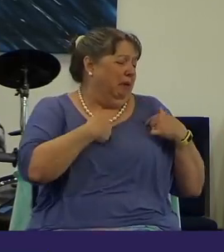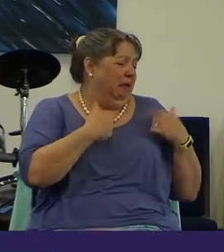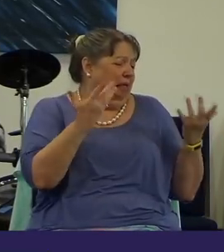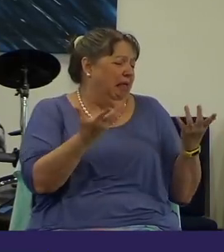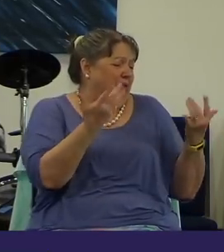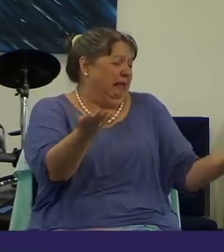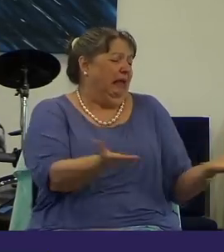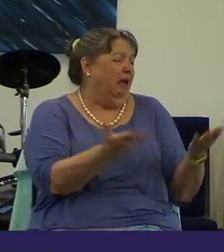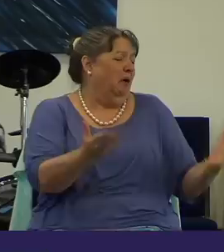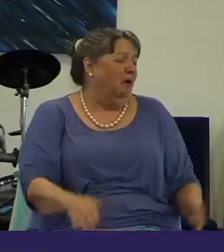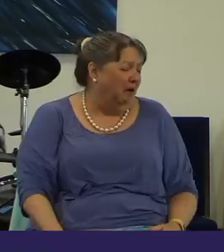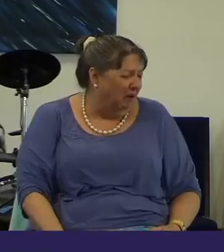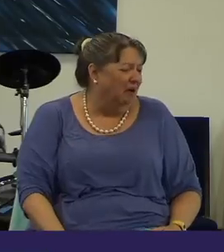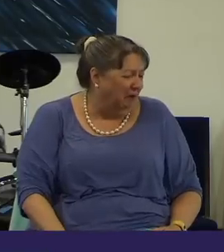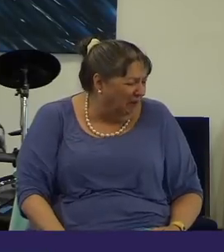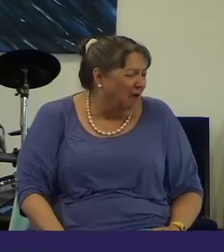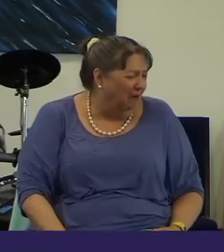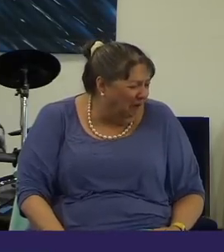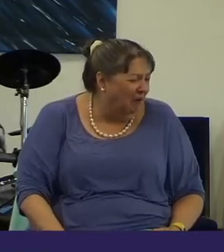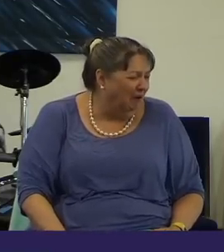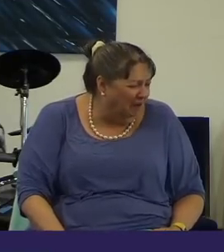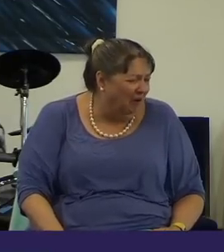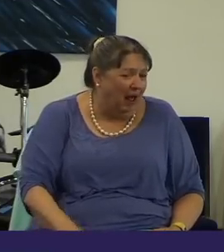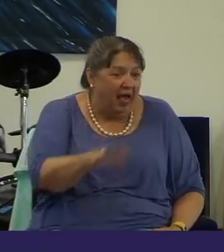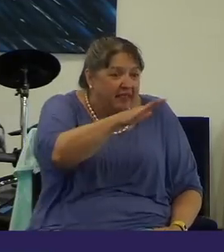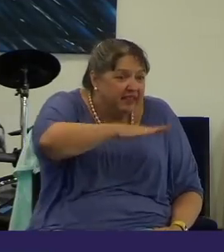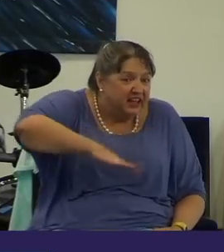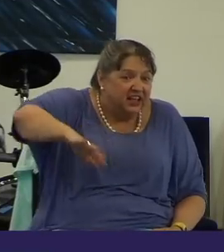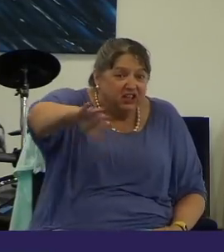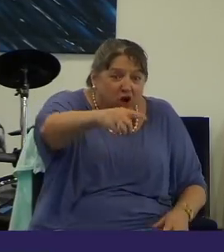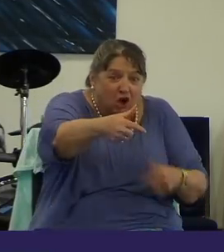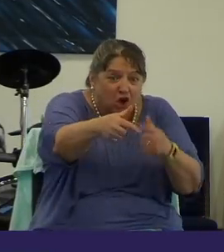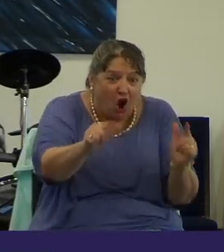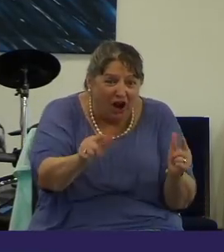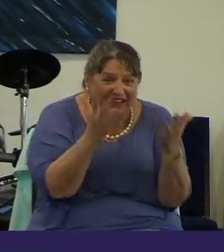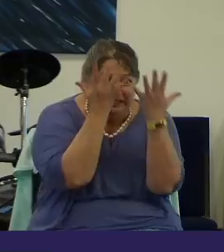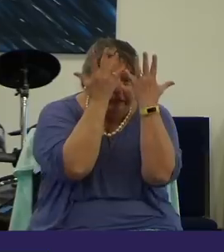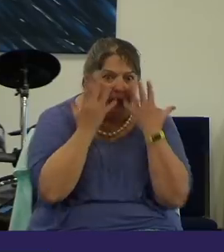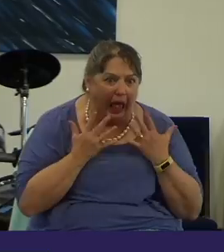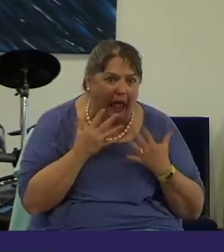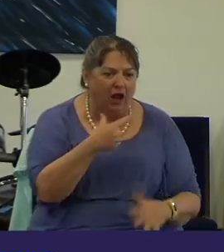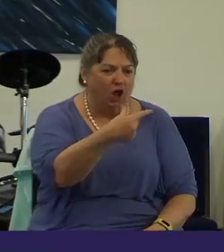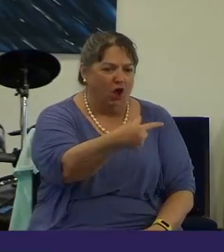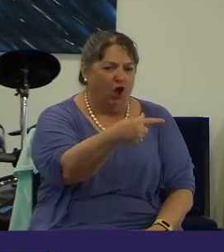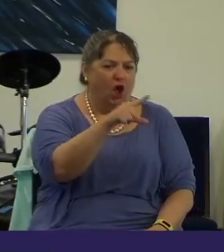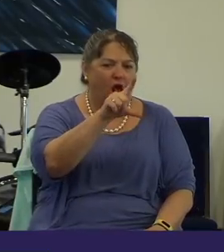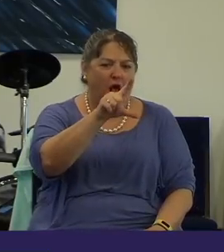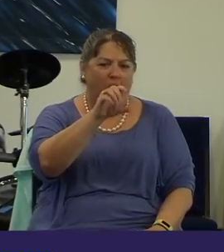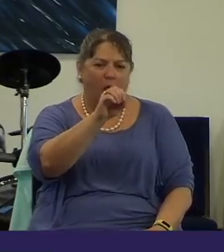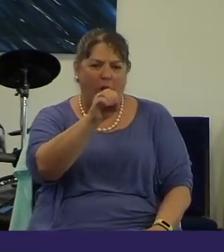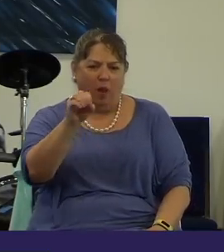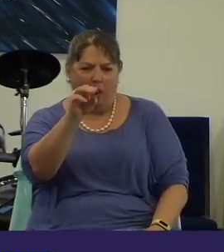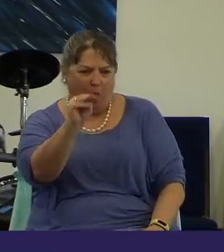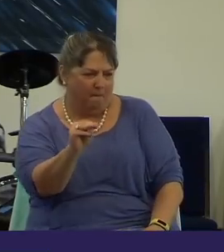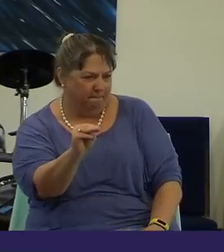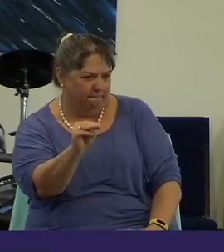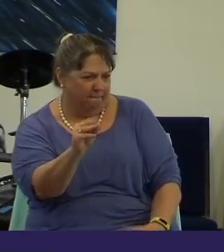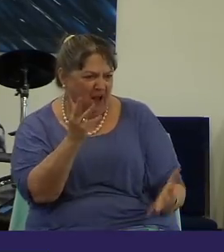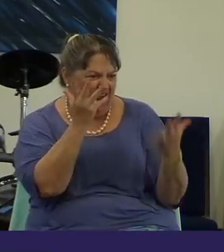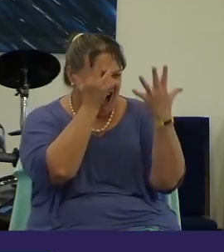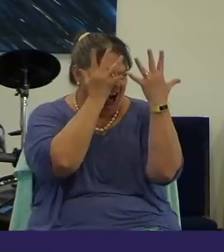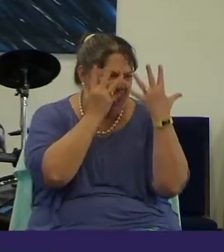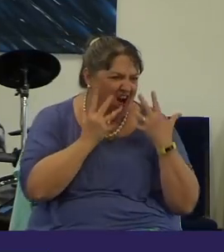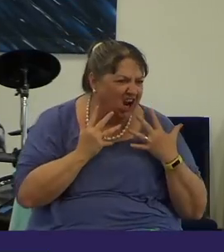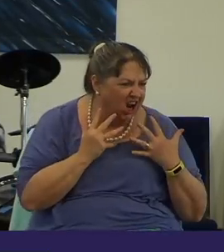The gloom of the Garden of Gethsemane. If you and I could just take a walk